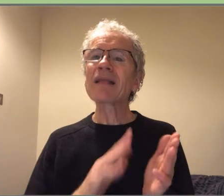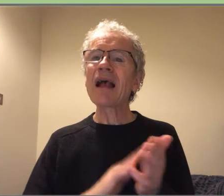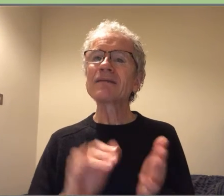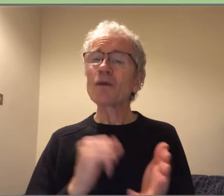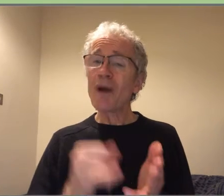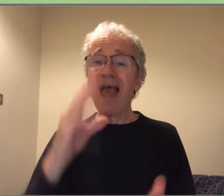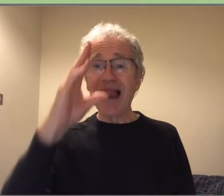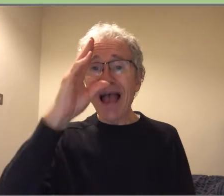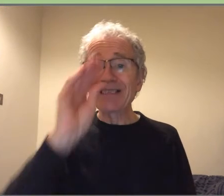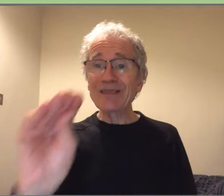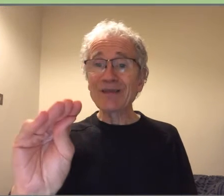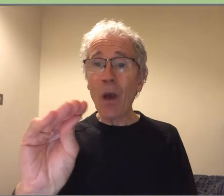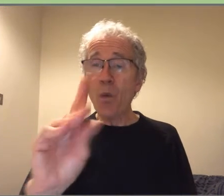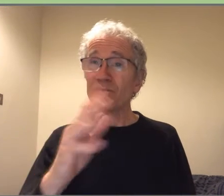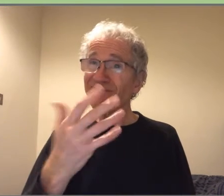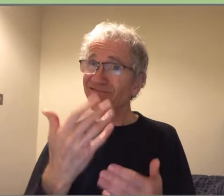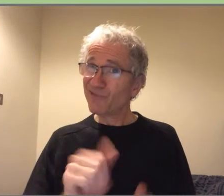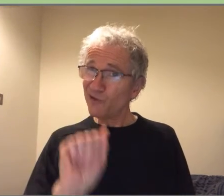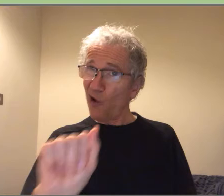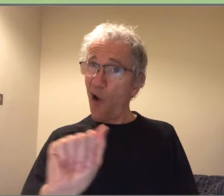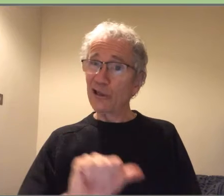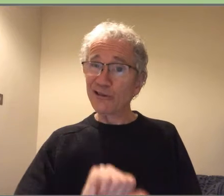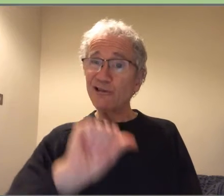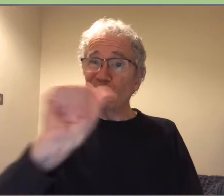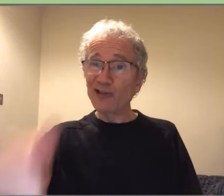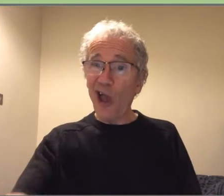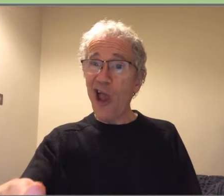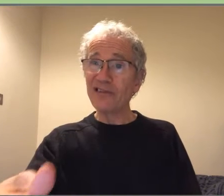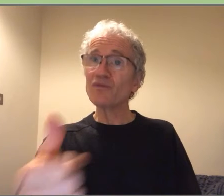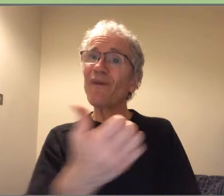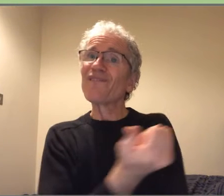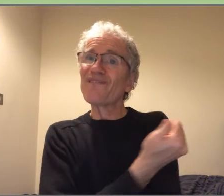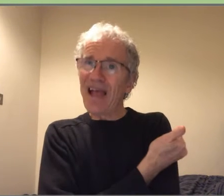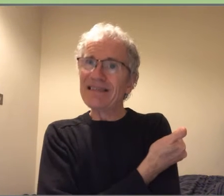The NHS will let you know when it's your turn to have the vaccine.